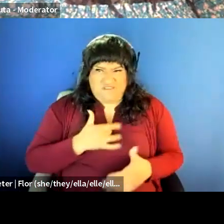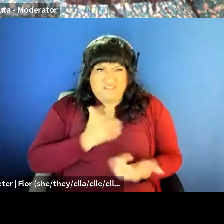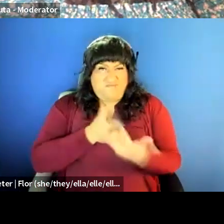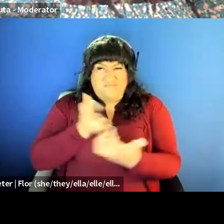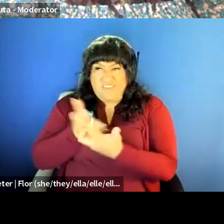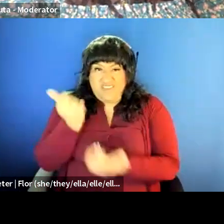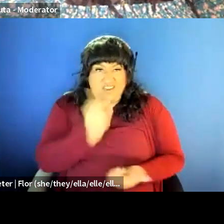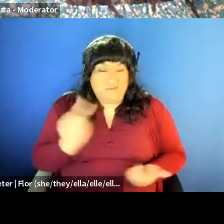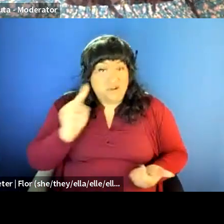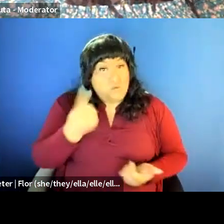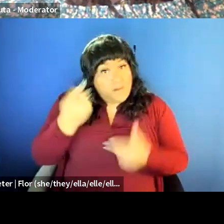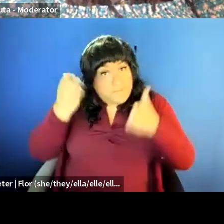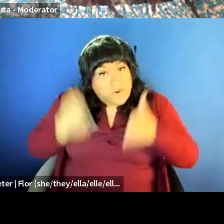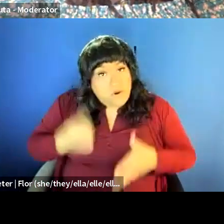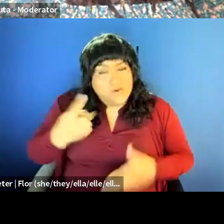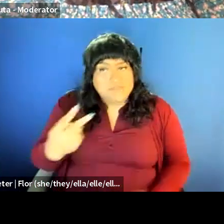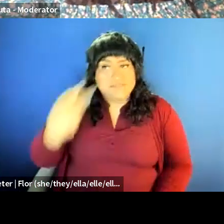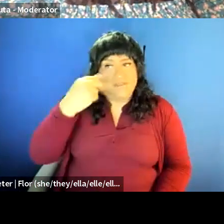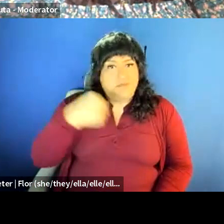person who always saw me,